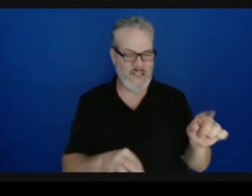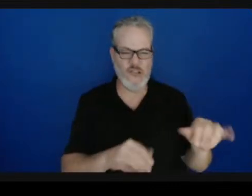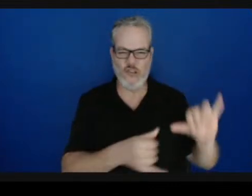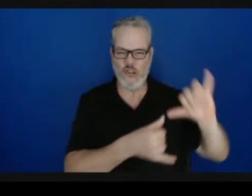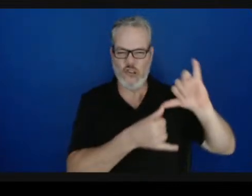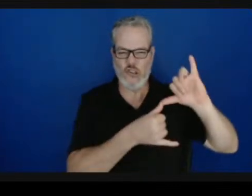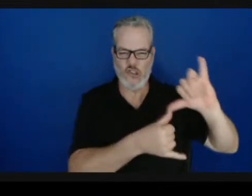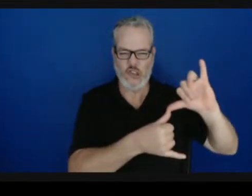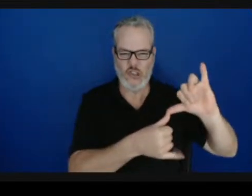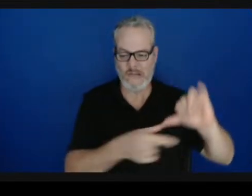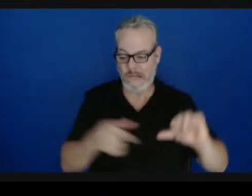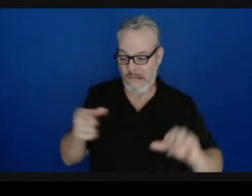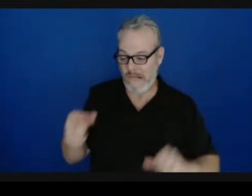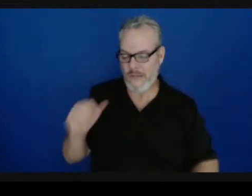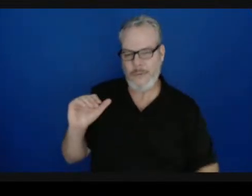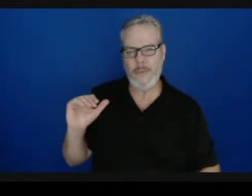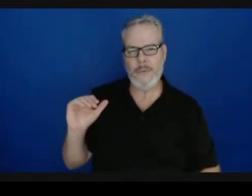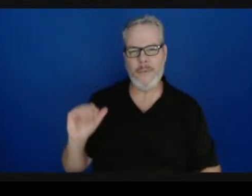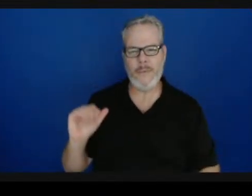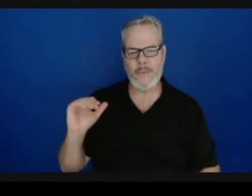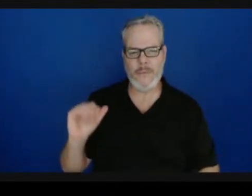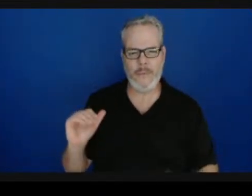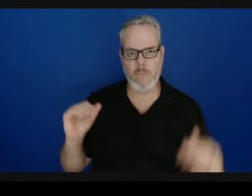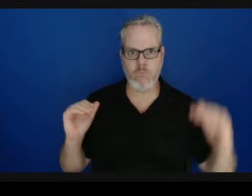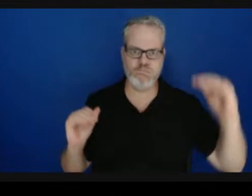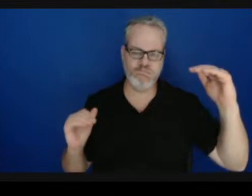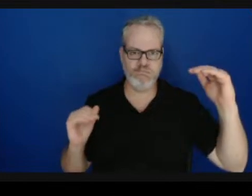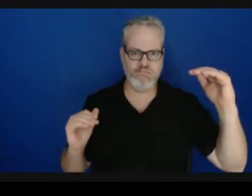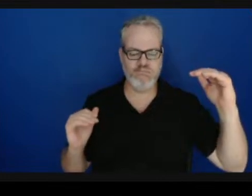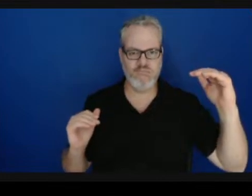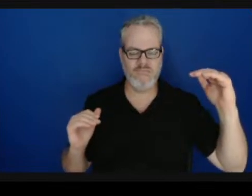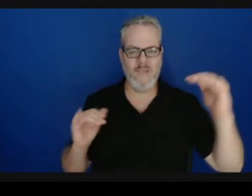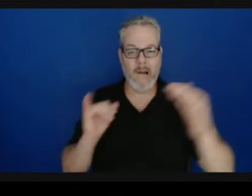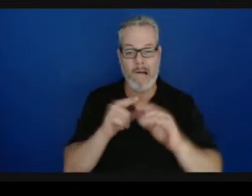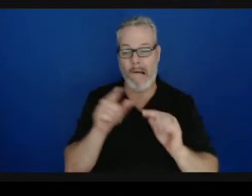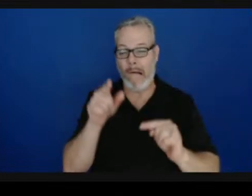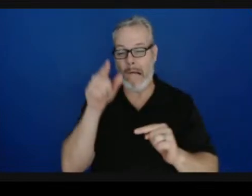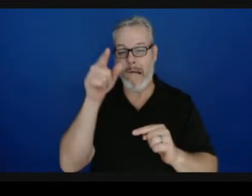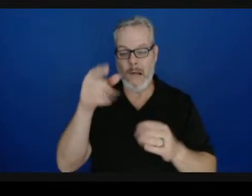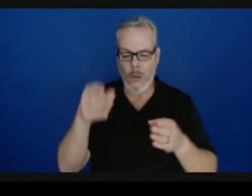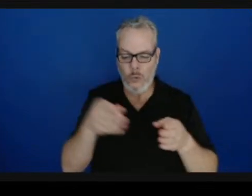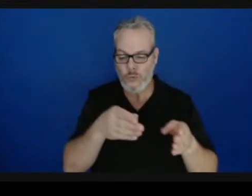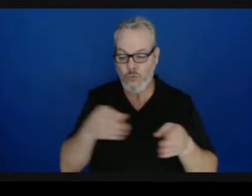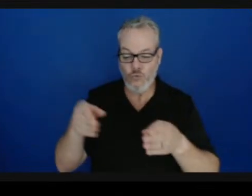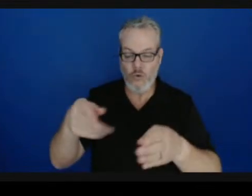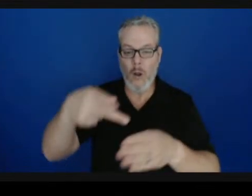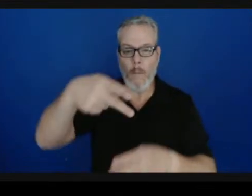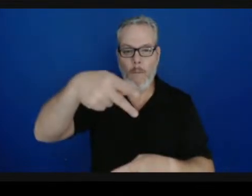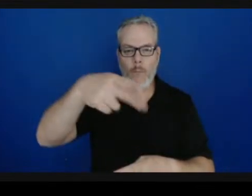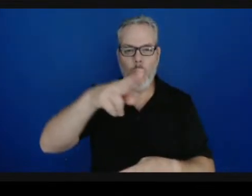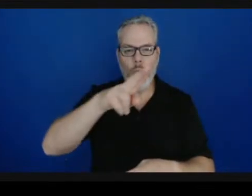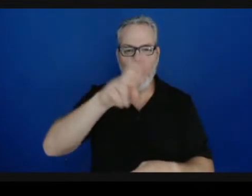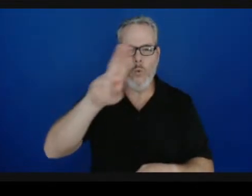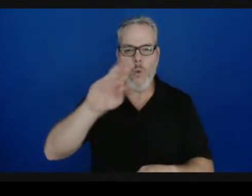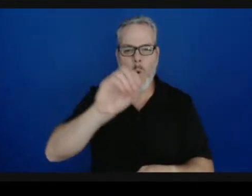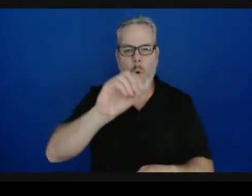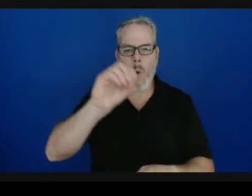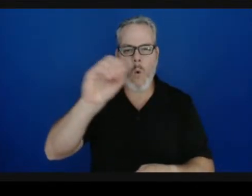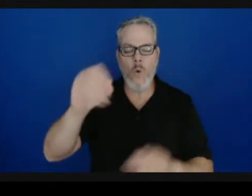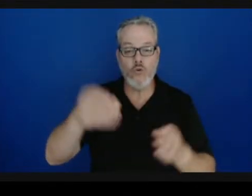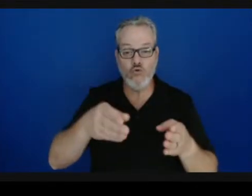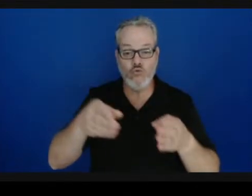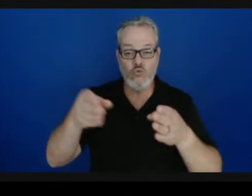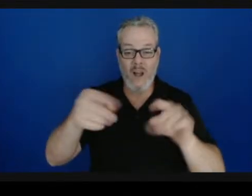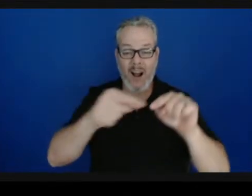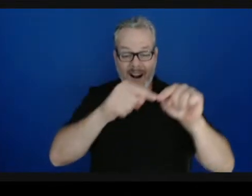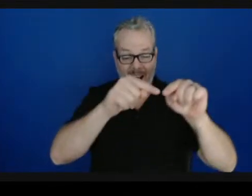and not so tall. You know, to get in the old pool or trail, you know, come through here, go across there, and go down